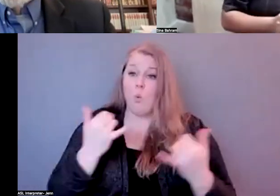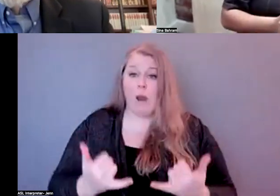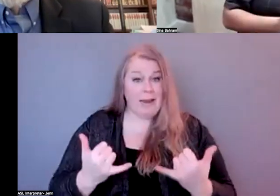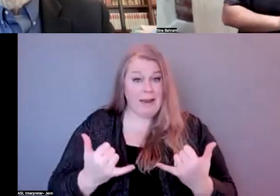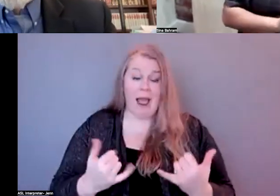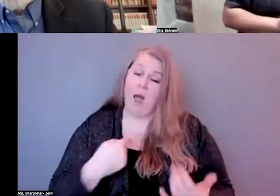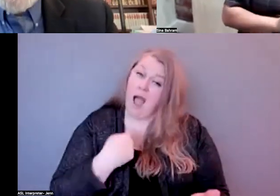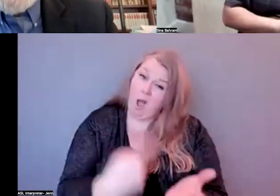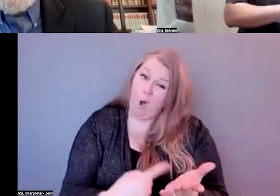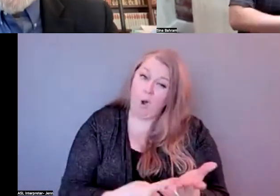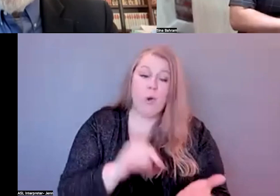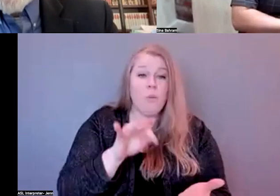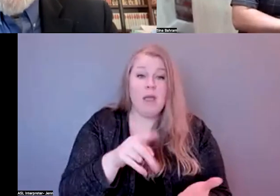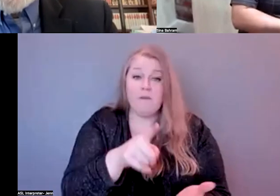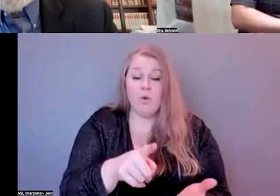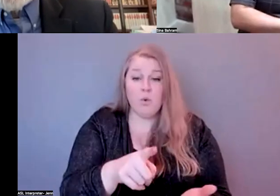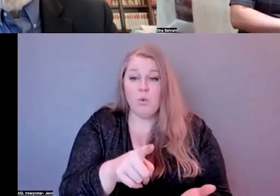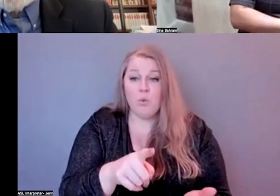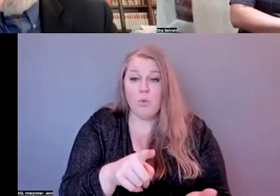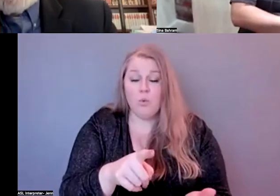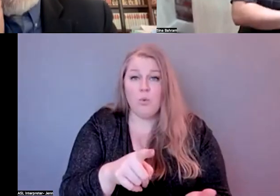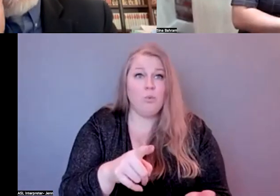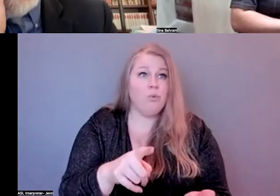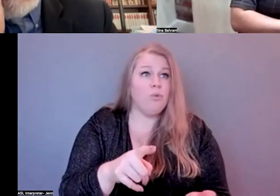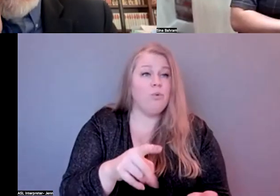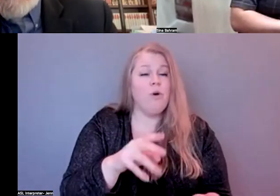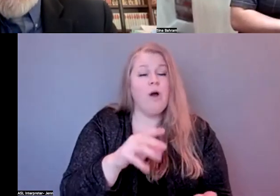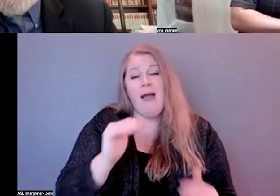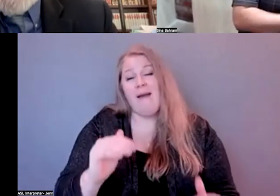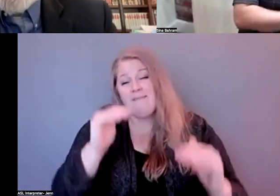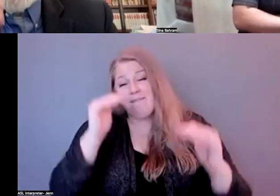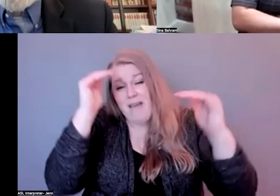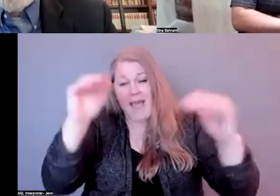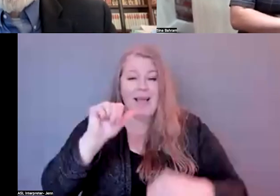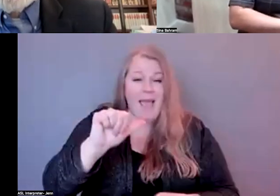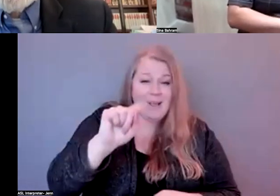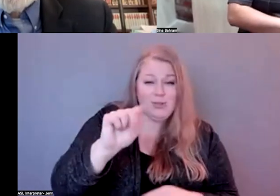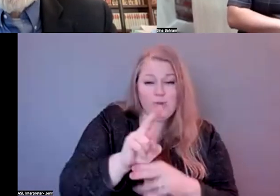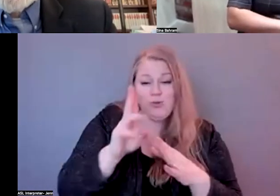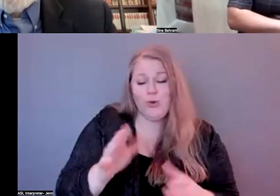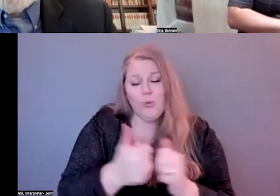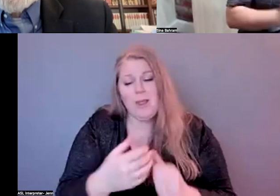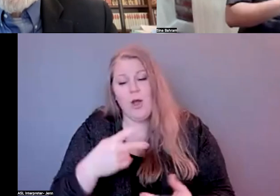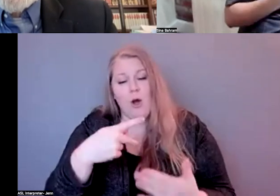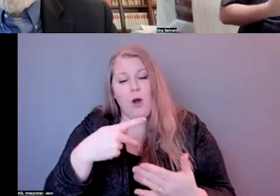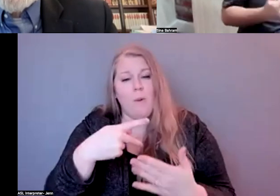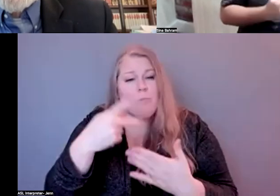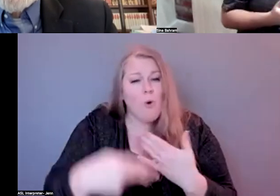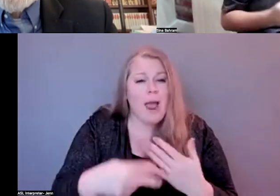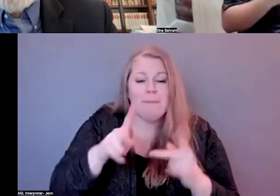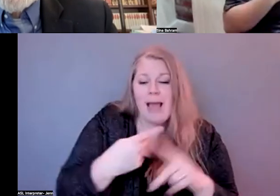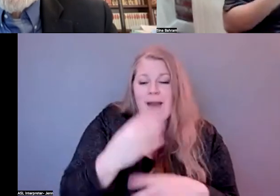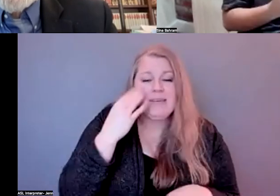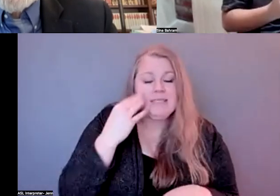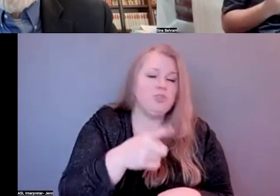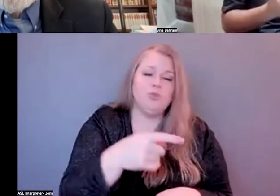argue that unless if you are an incredibly advanced AT user with programming expertise, etc., you honestly have no way